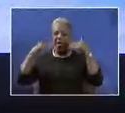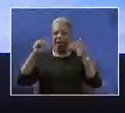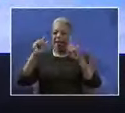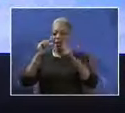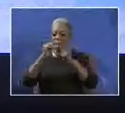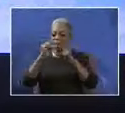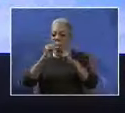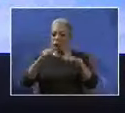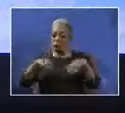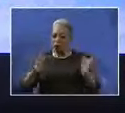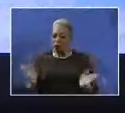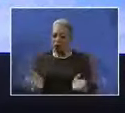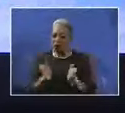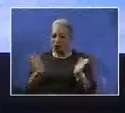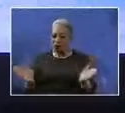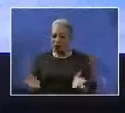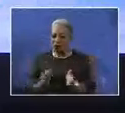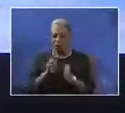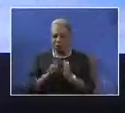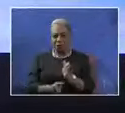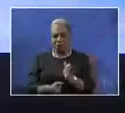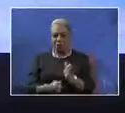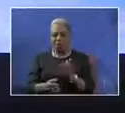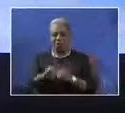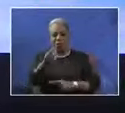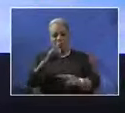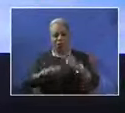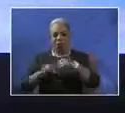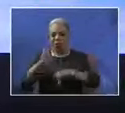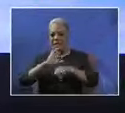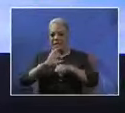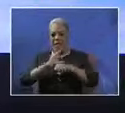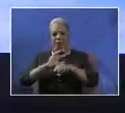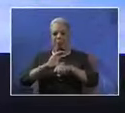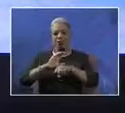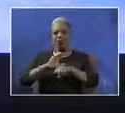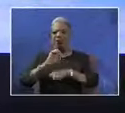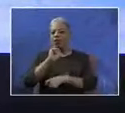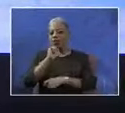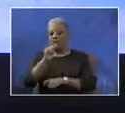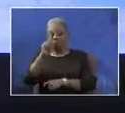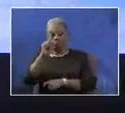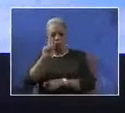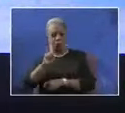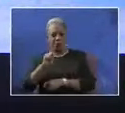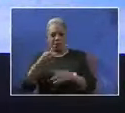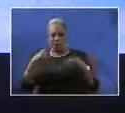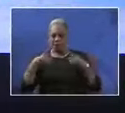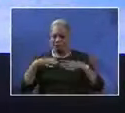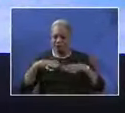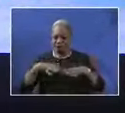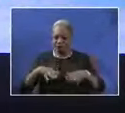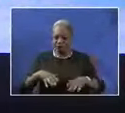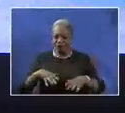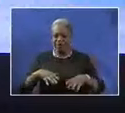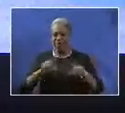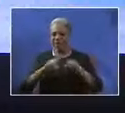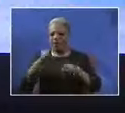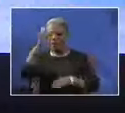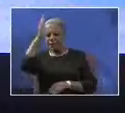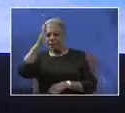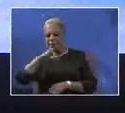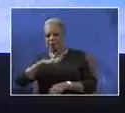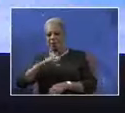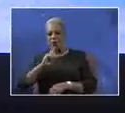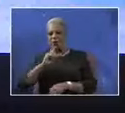need a whole lot of Debbie Downers. And brother Robert Allen, my God, what a great greeter he was.